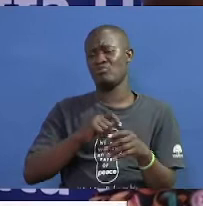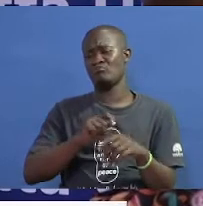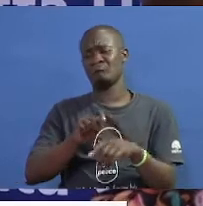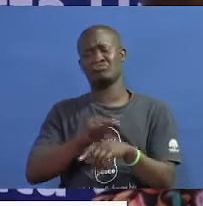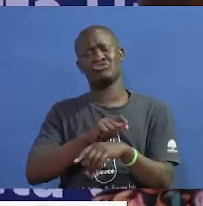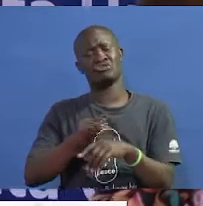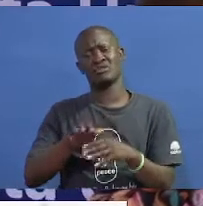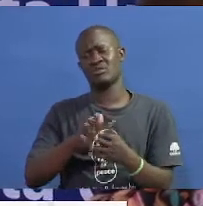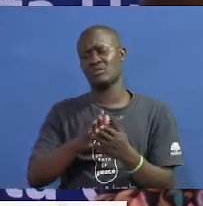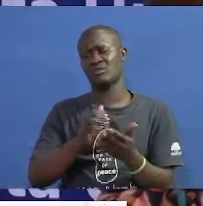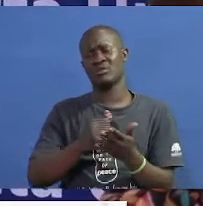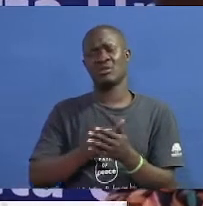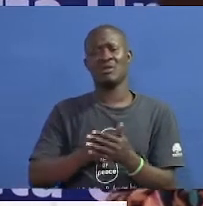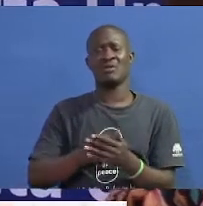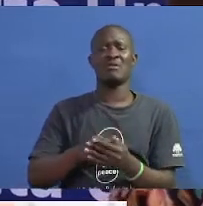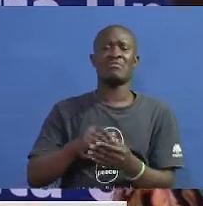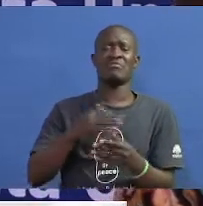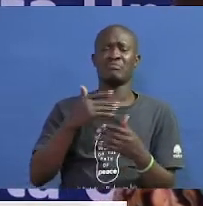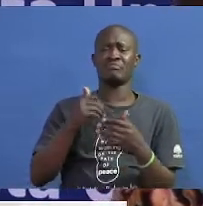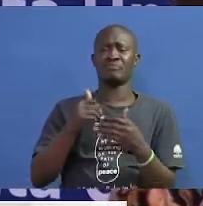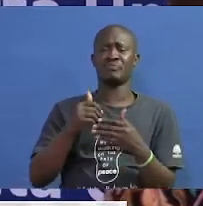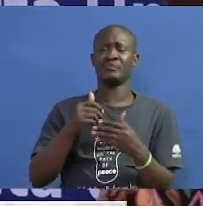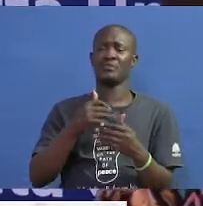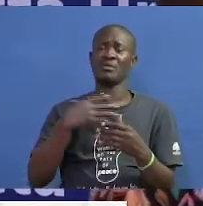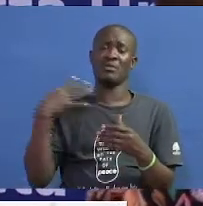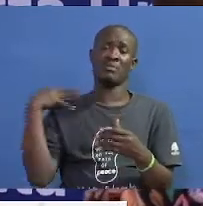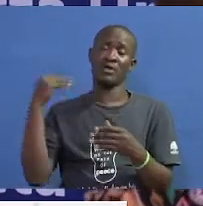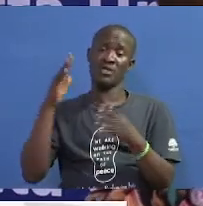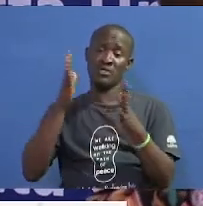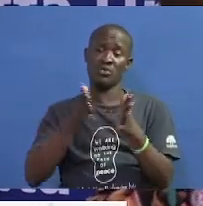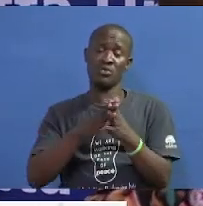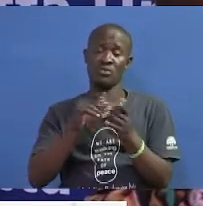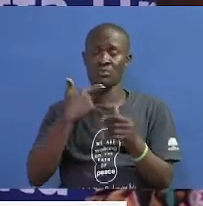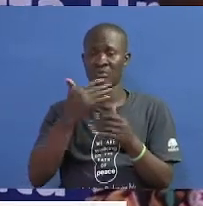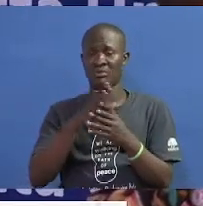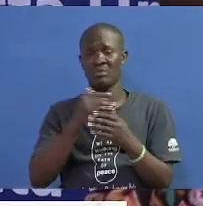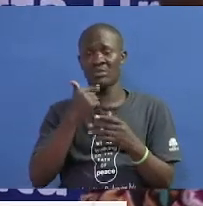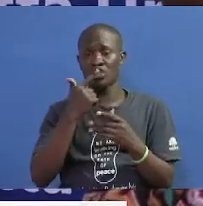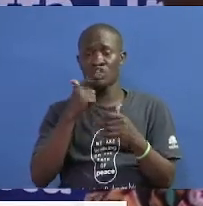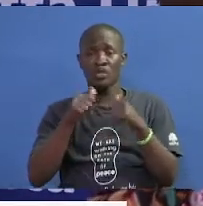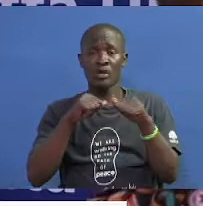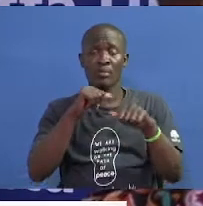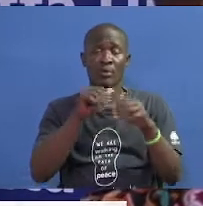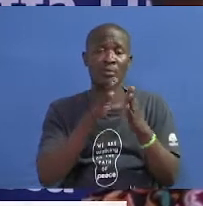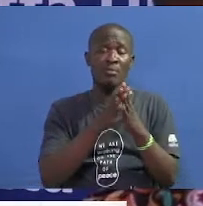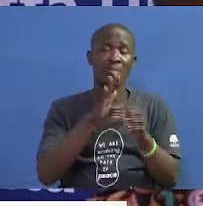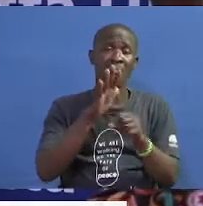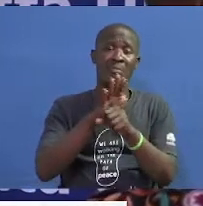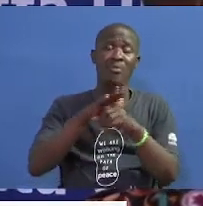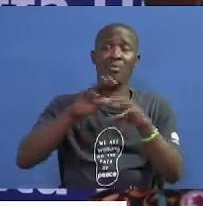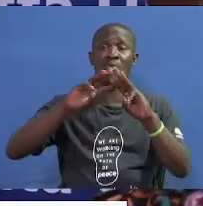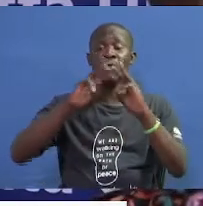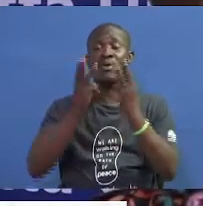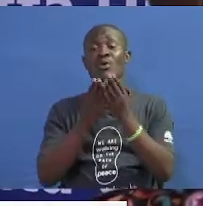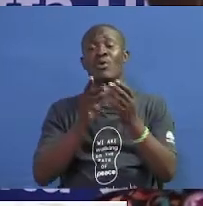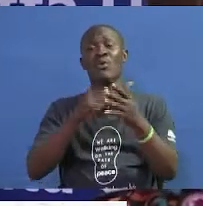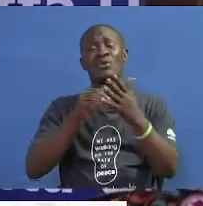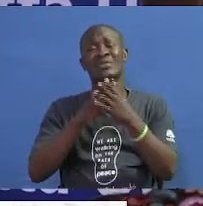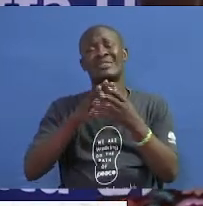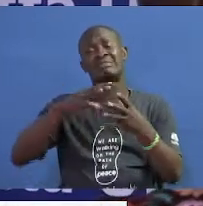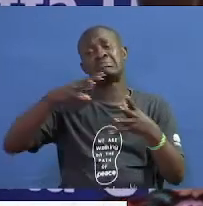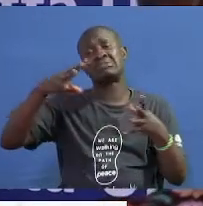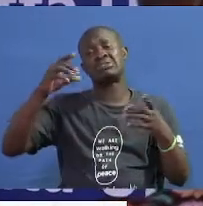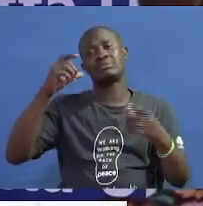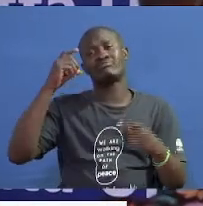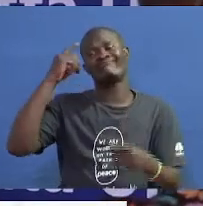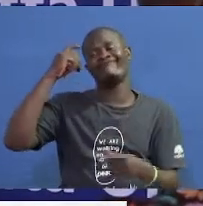to 500 practitioners in Kenya right now. Are we talking about more worldwide, and what exactly is the big dream for the